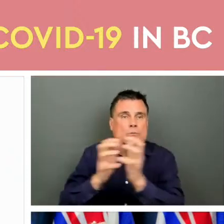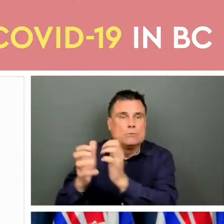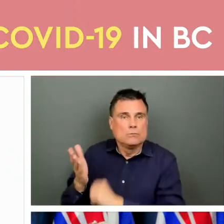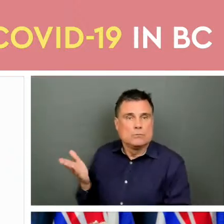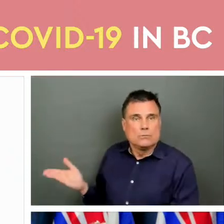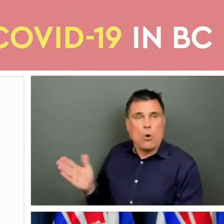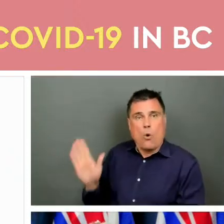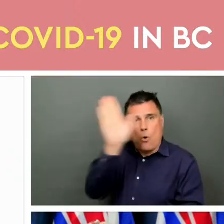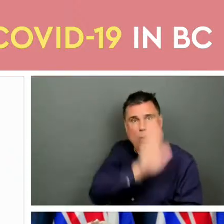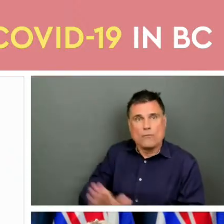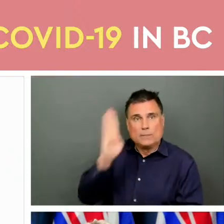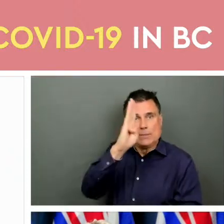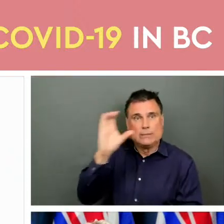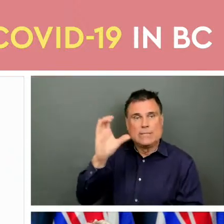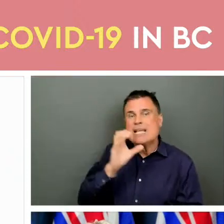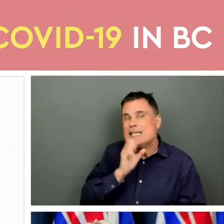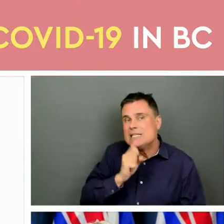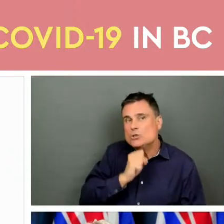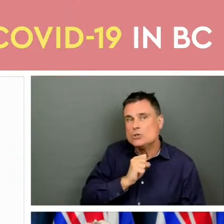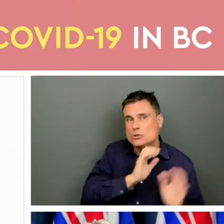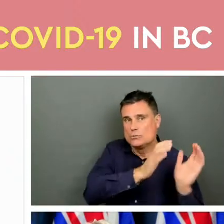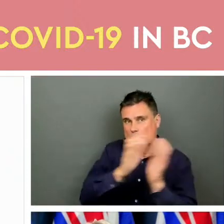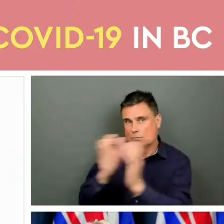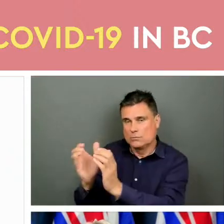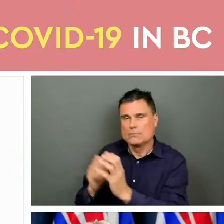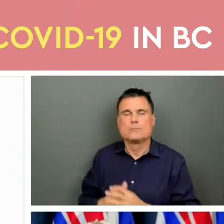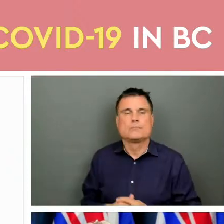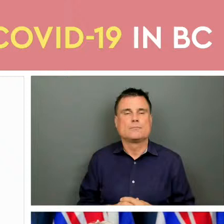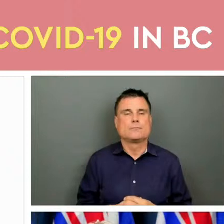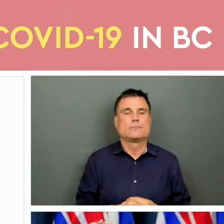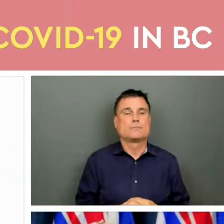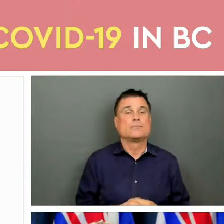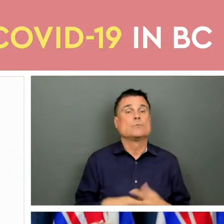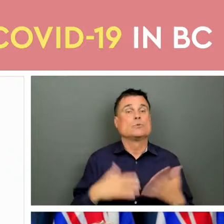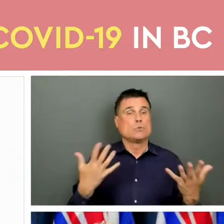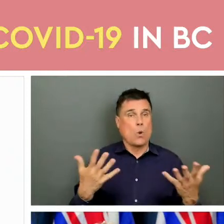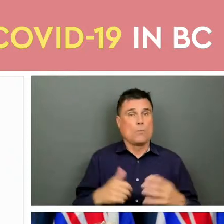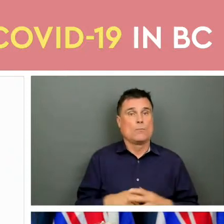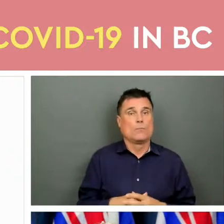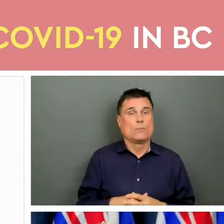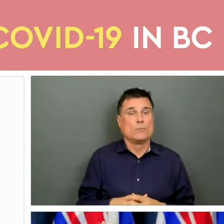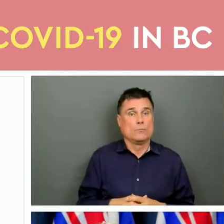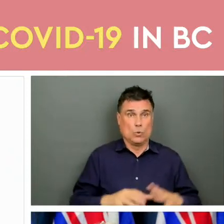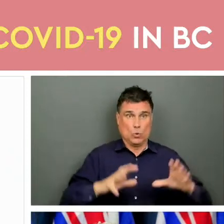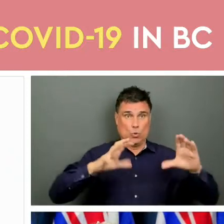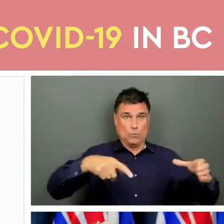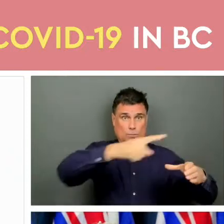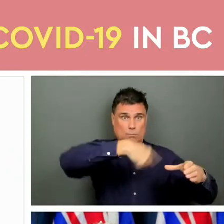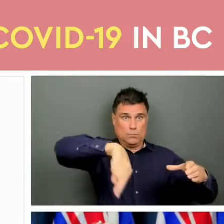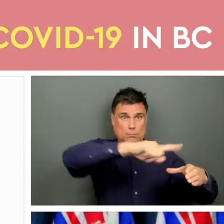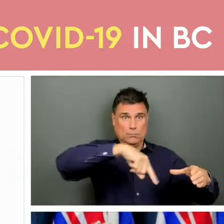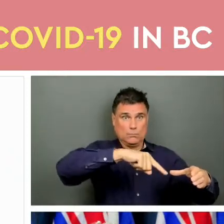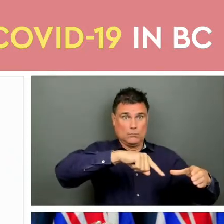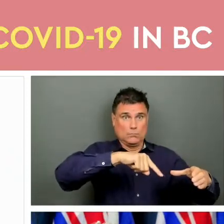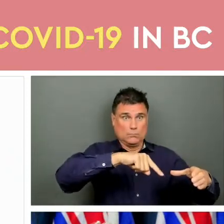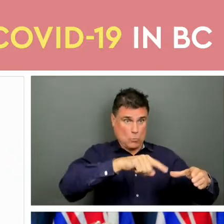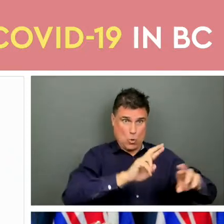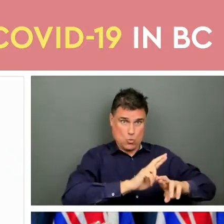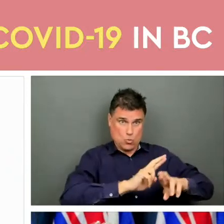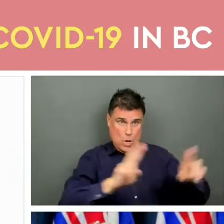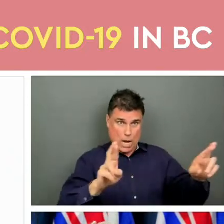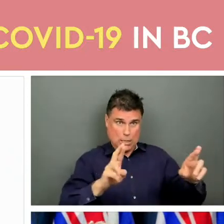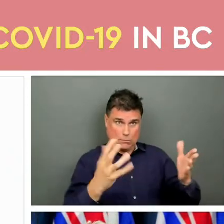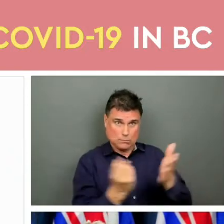And what we can see is as people became eligible in that age group, we had increased rates